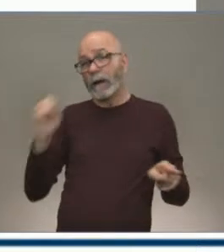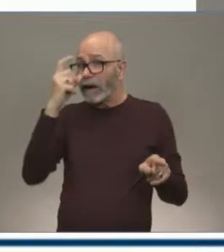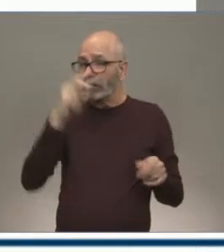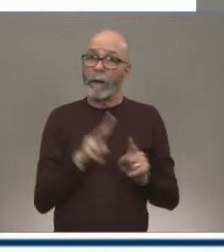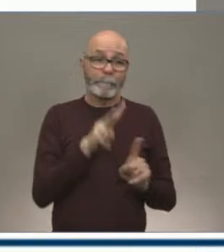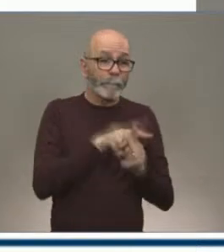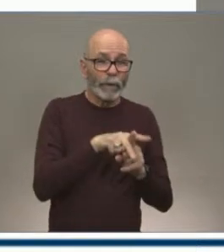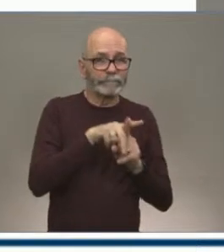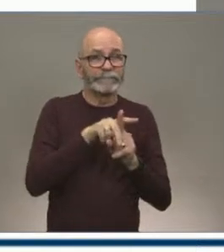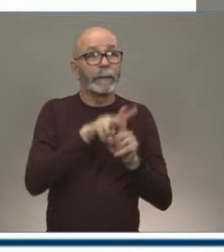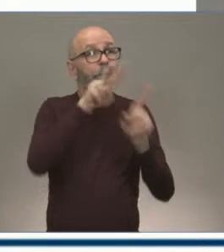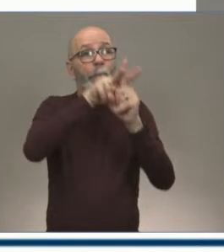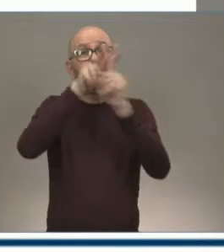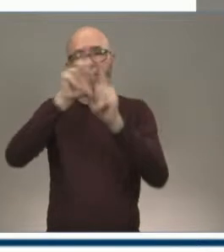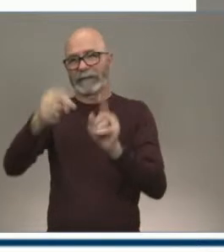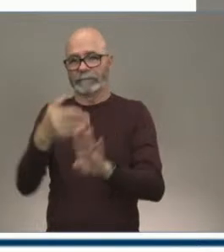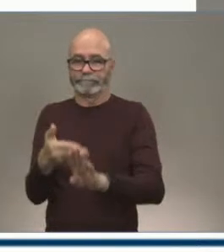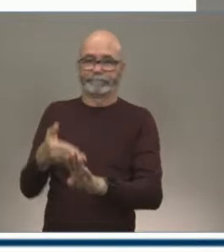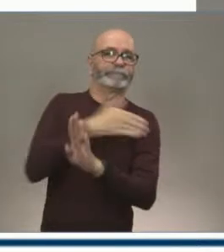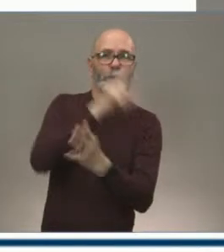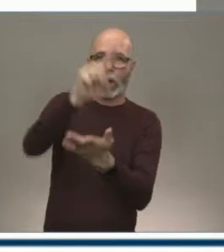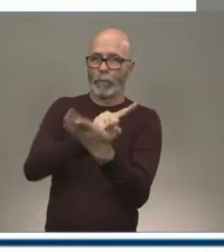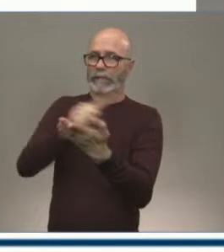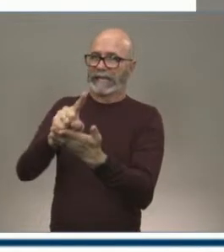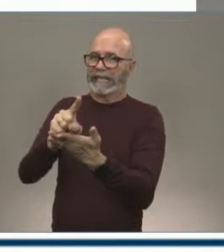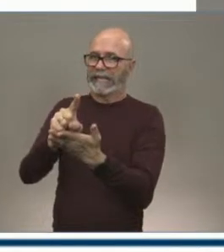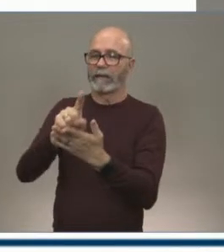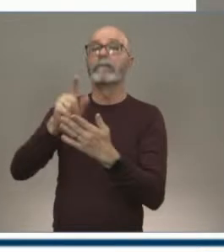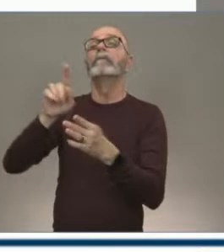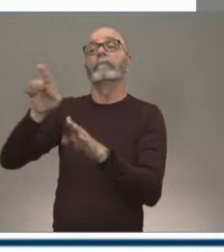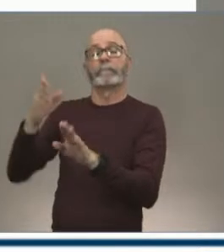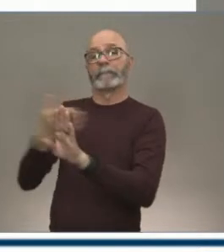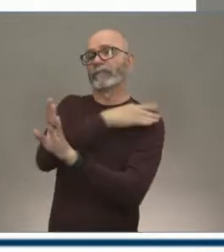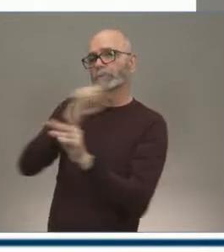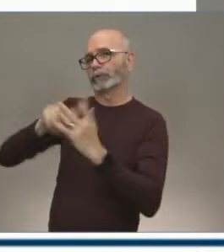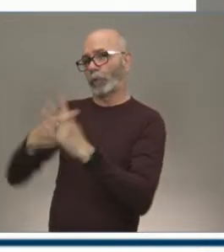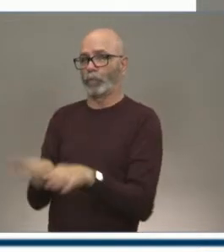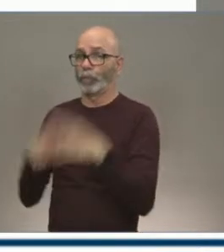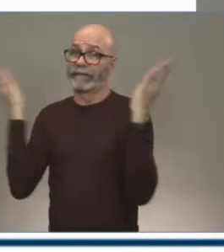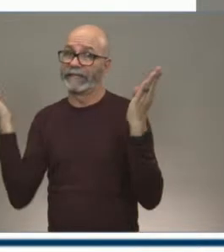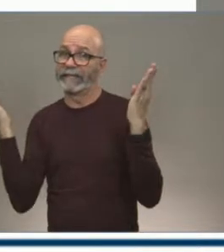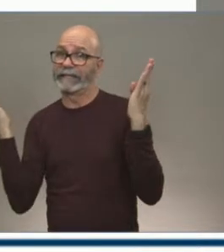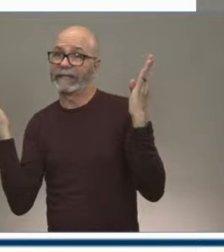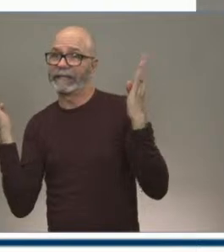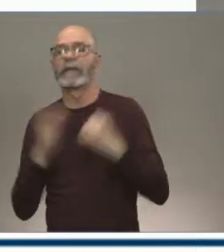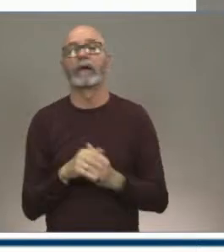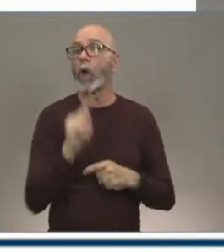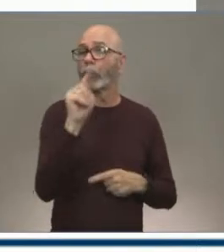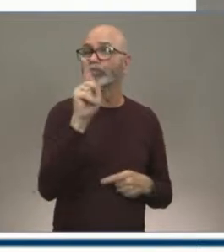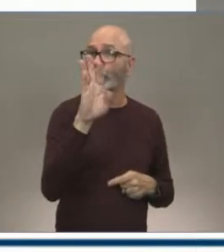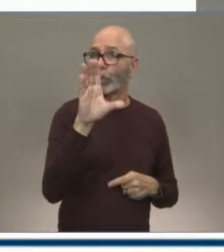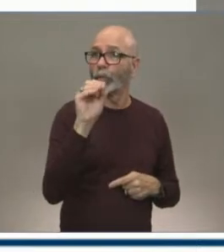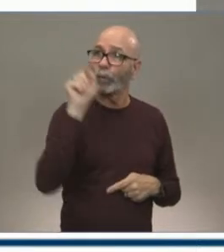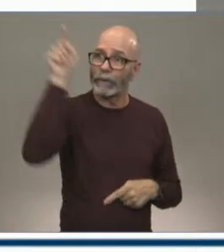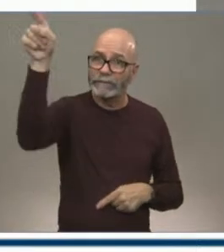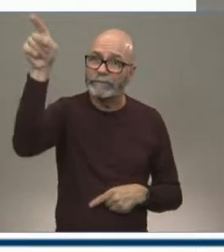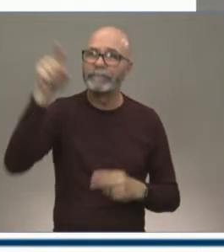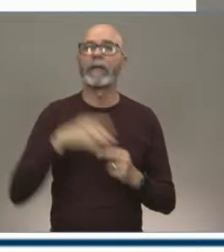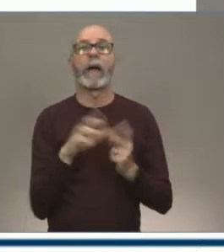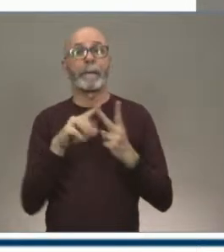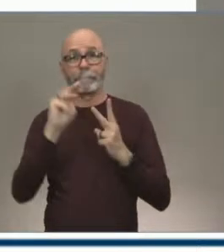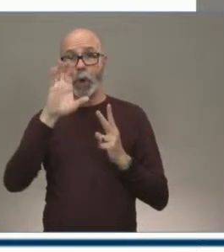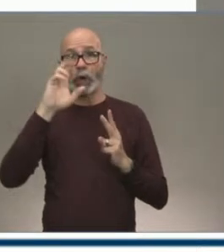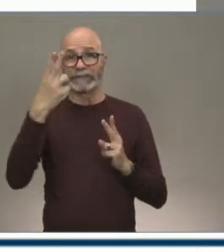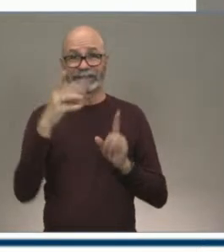New Minas, Sydney, and Truro, which have start dates on March the 8th, the booking will open on March the 1st. For